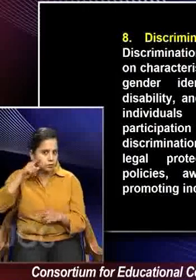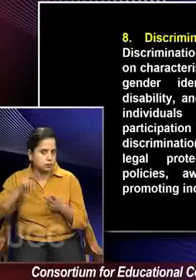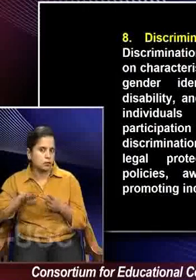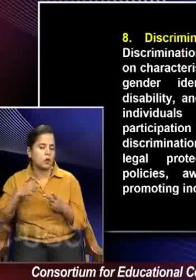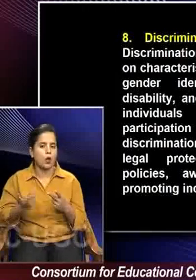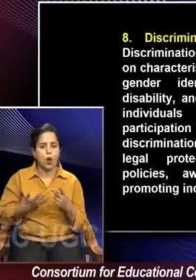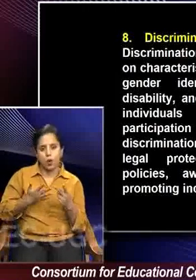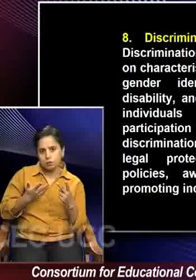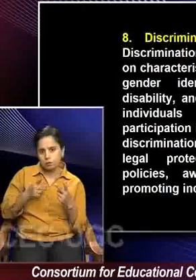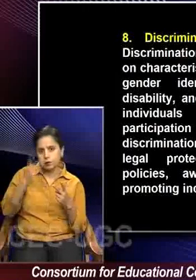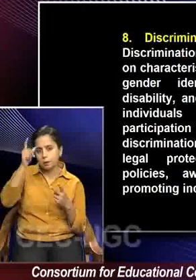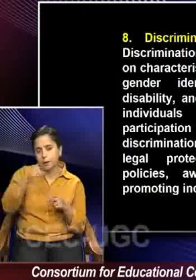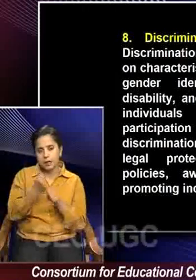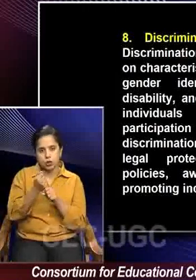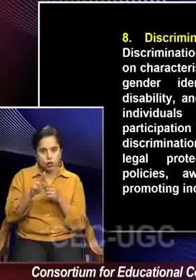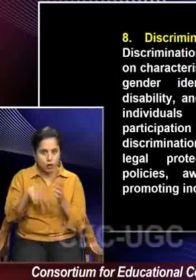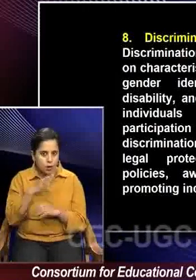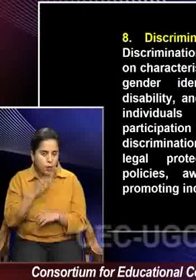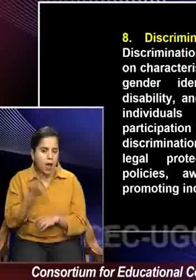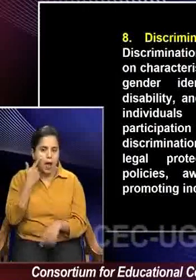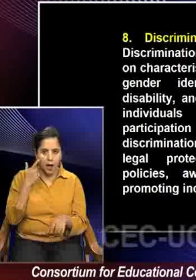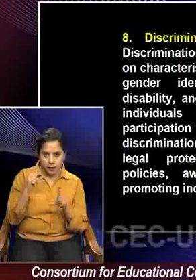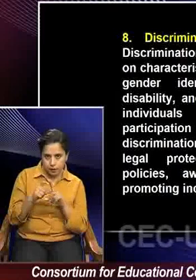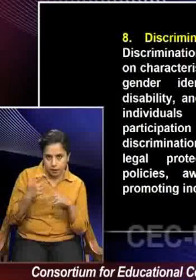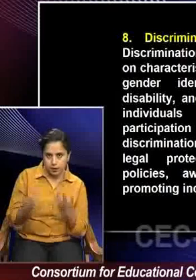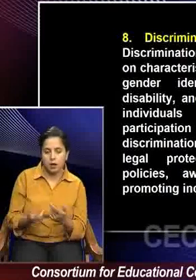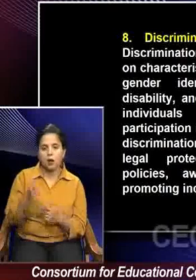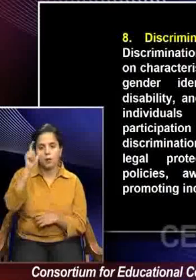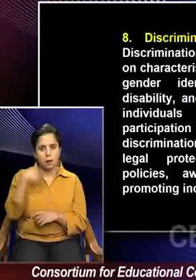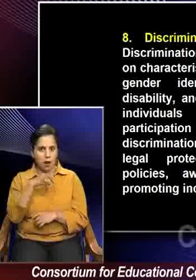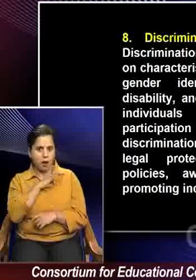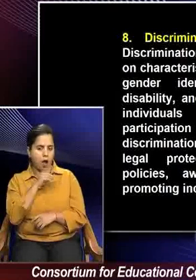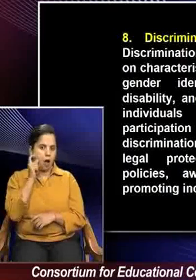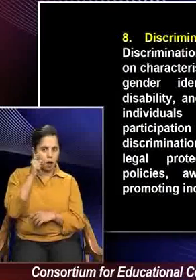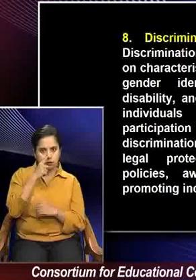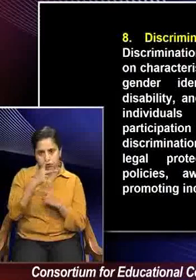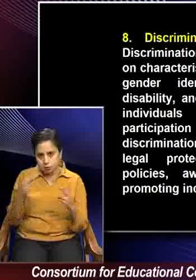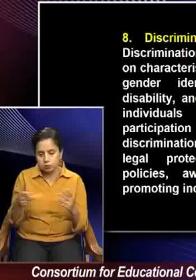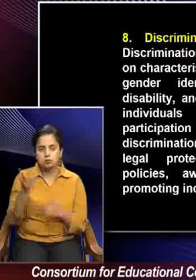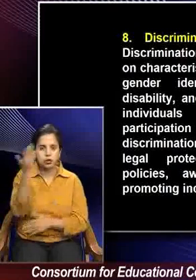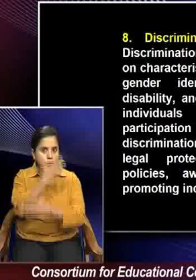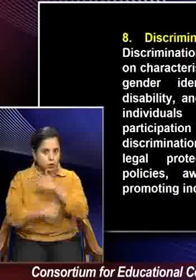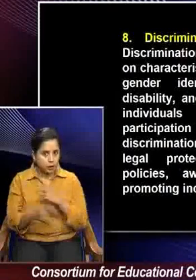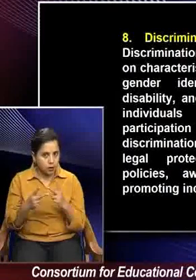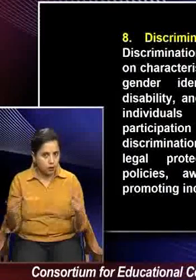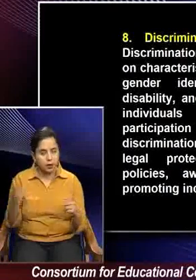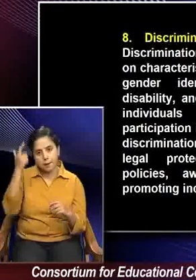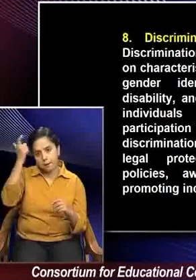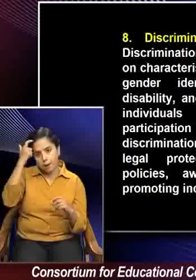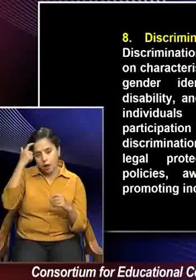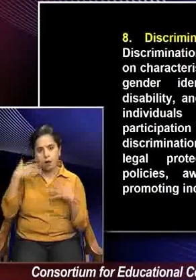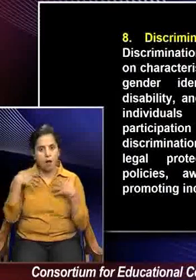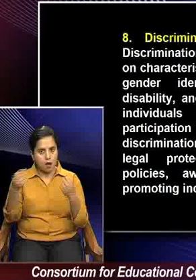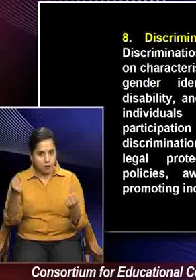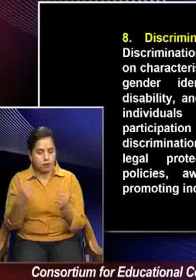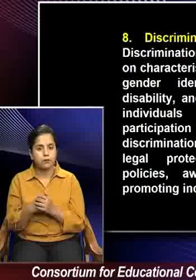ethnicity, gender, identity, sexual orientation, disability, mental health